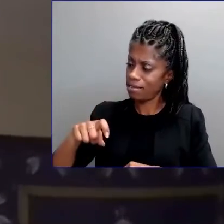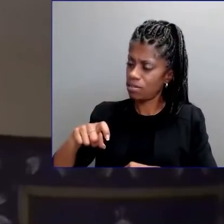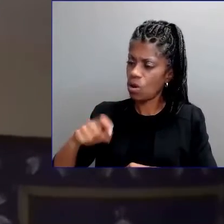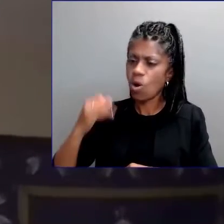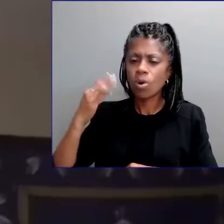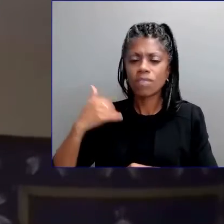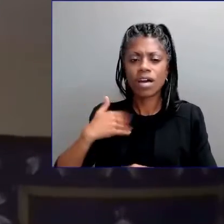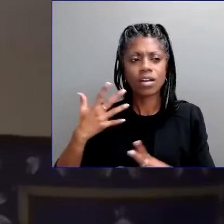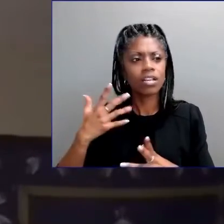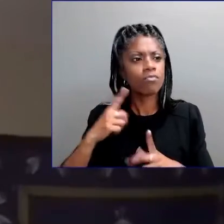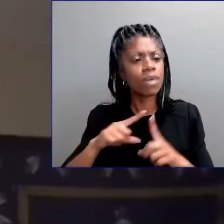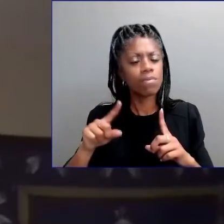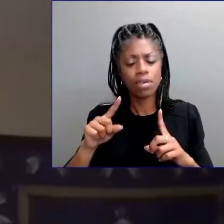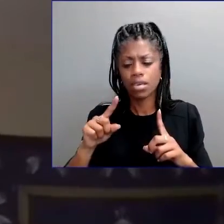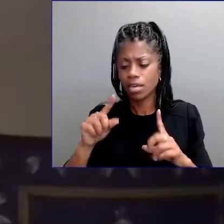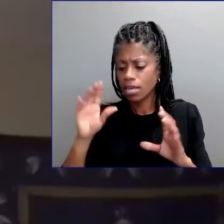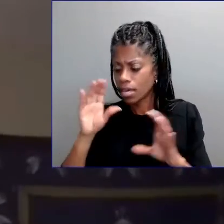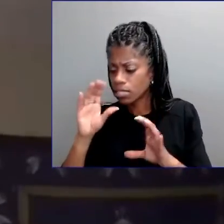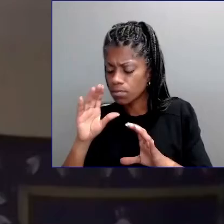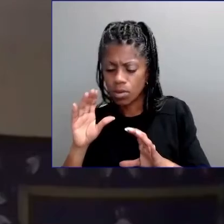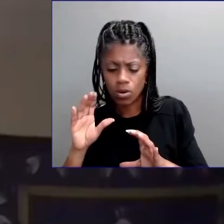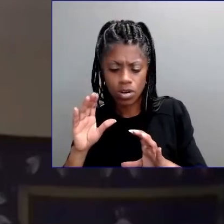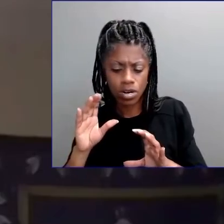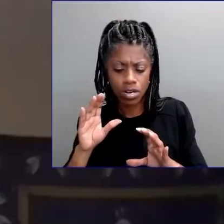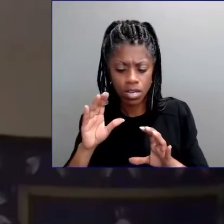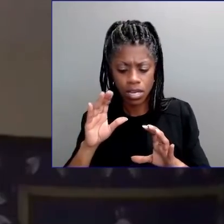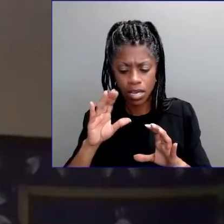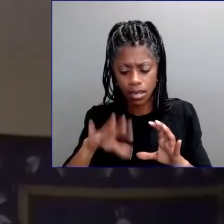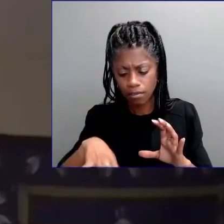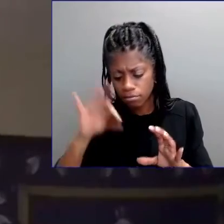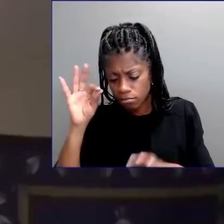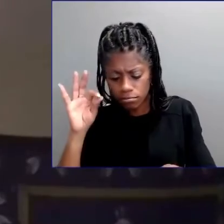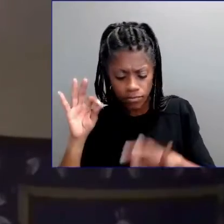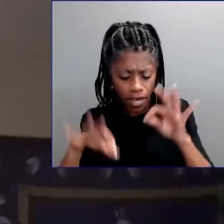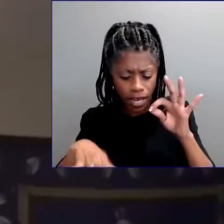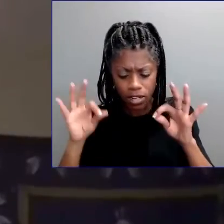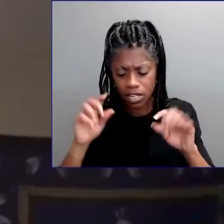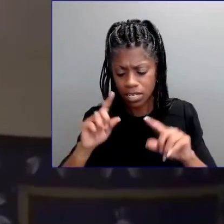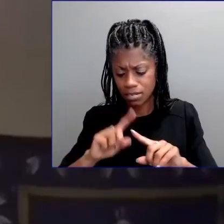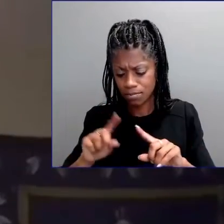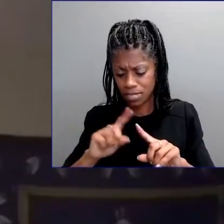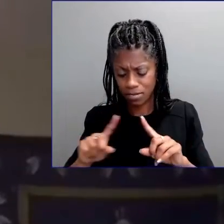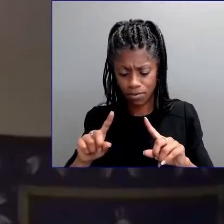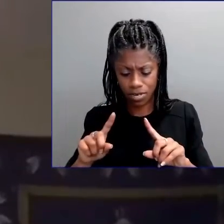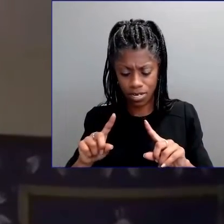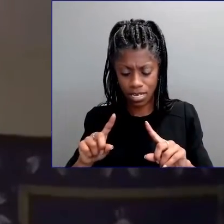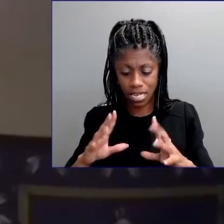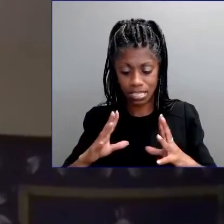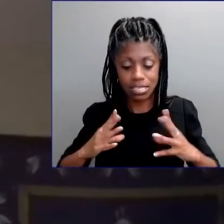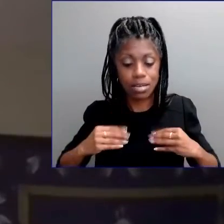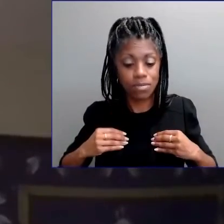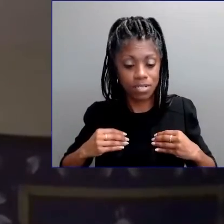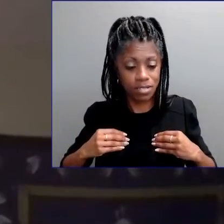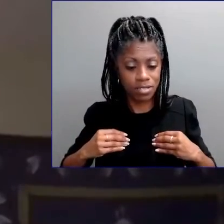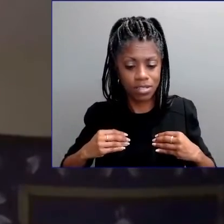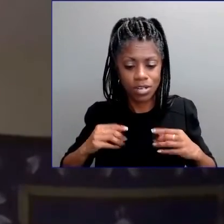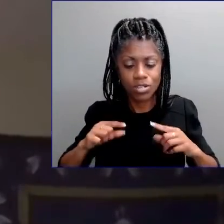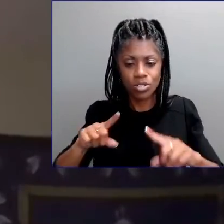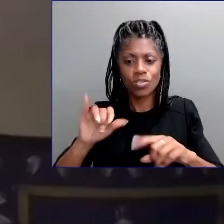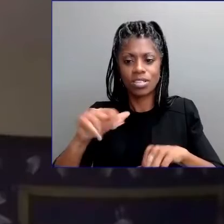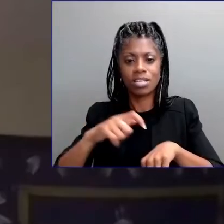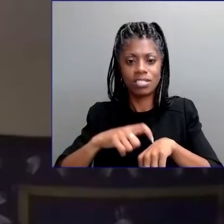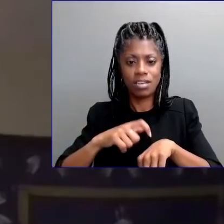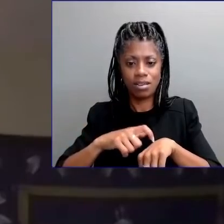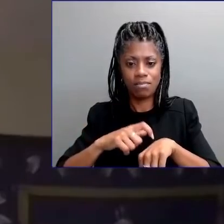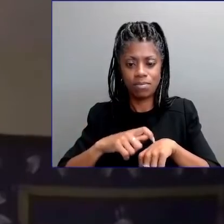learning styles without shame and fear, but with openness and acceptance. Before we can show you just how excellent we